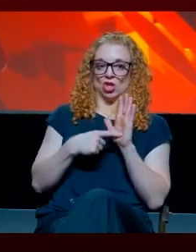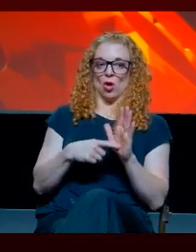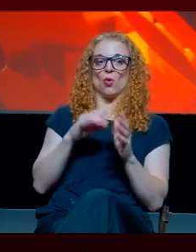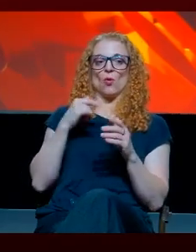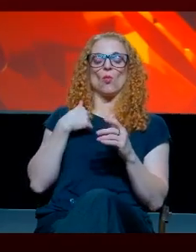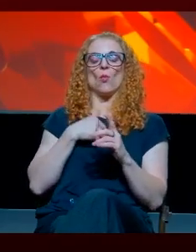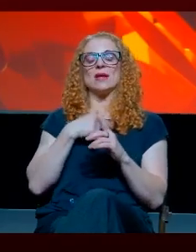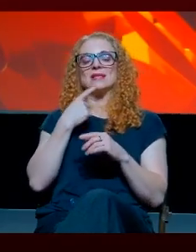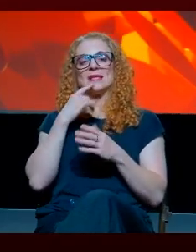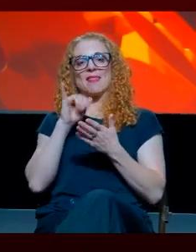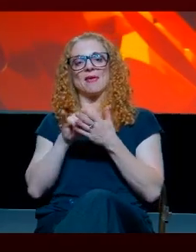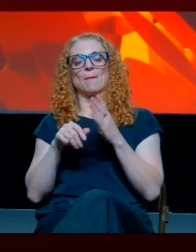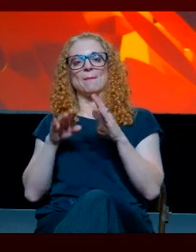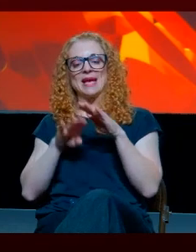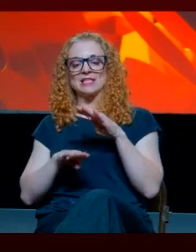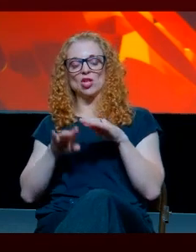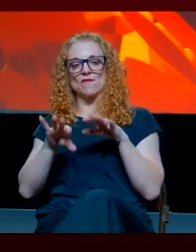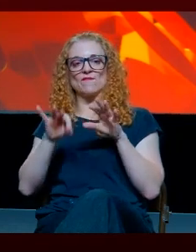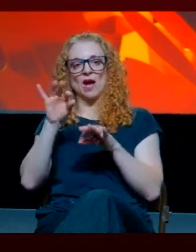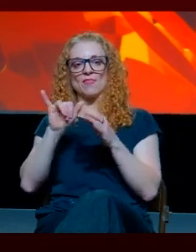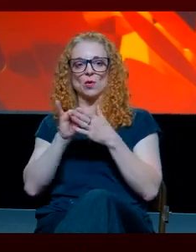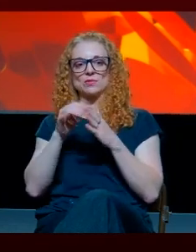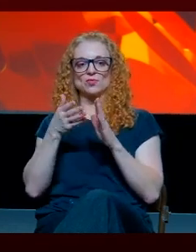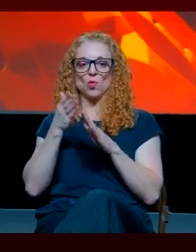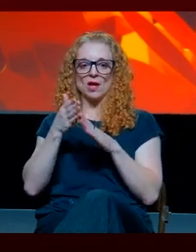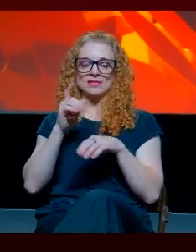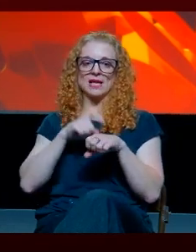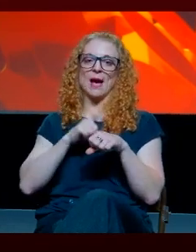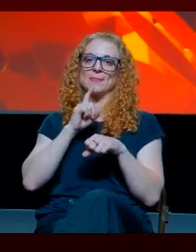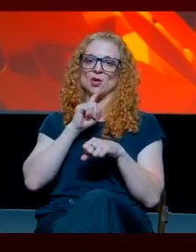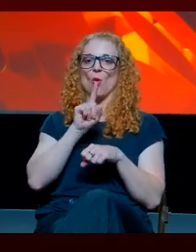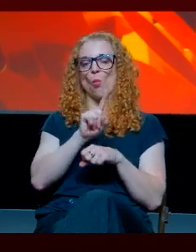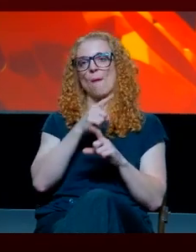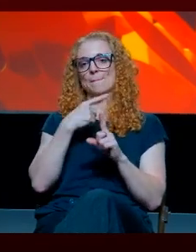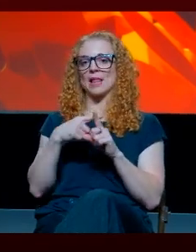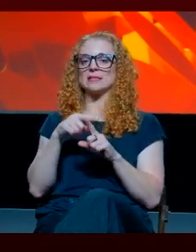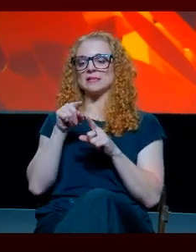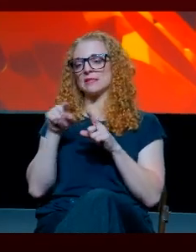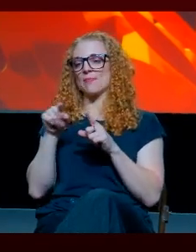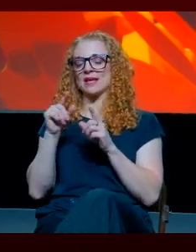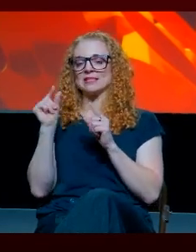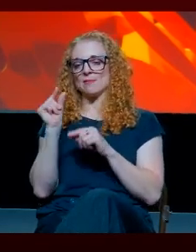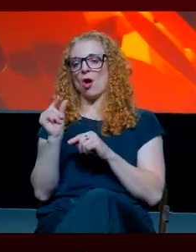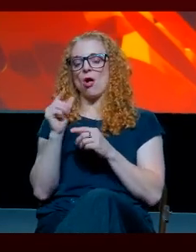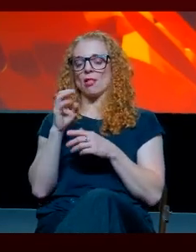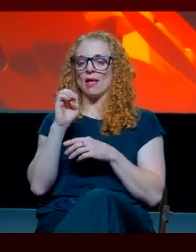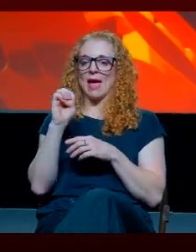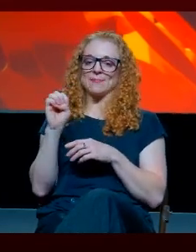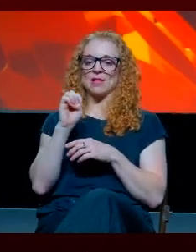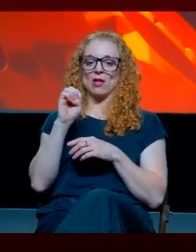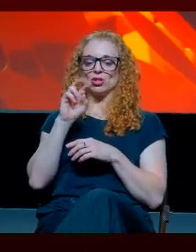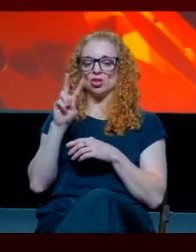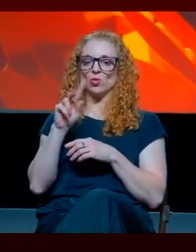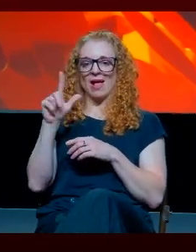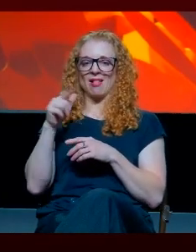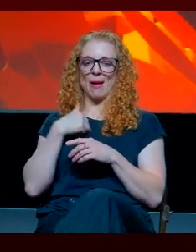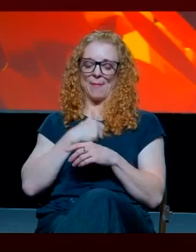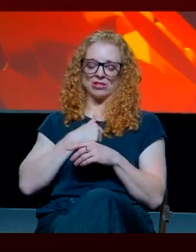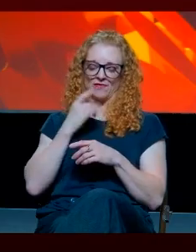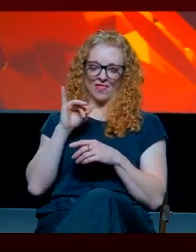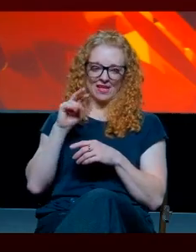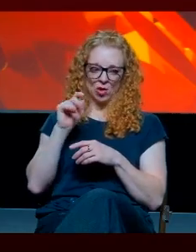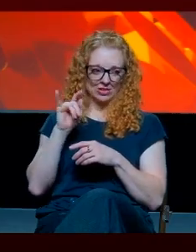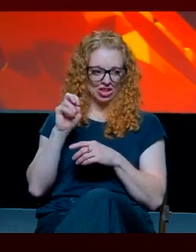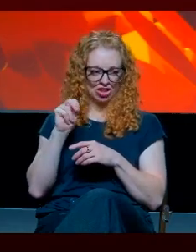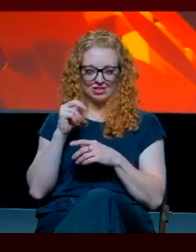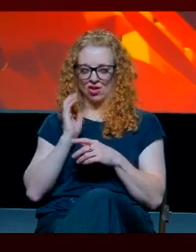that essentially you find these runtimes are like 1 plus some small parameter epsilon to L. I apologize for the notation in our